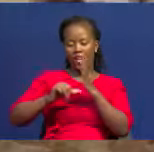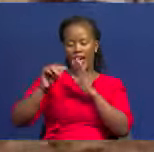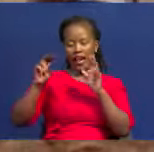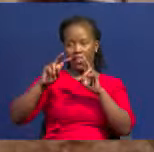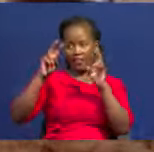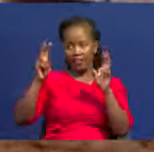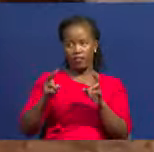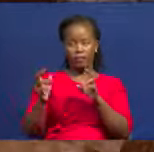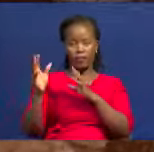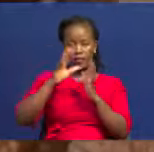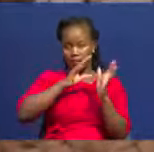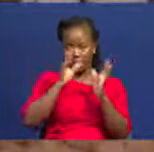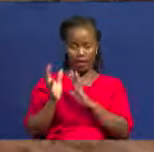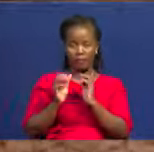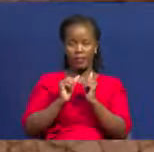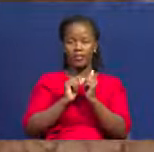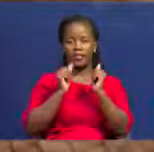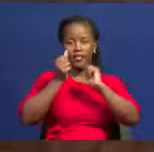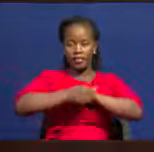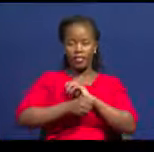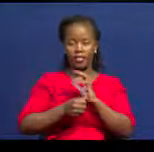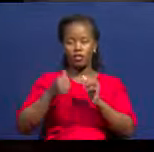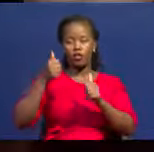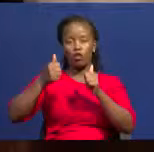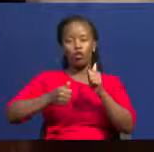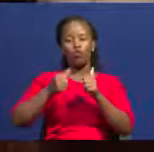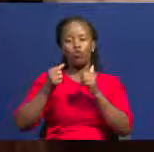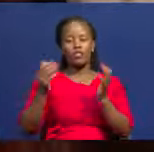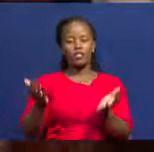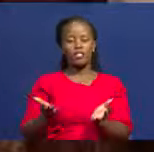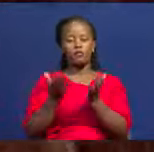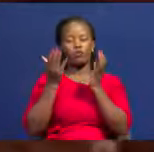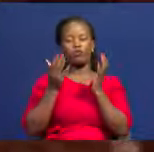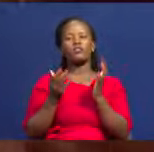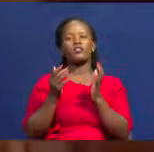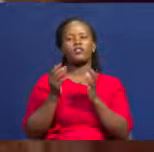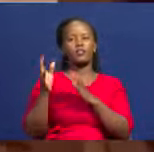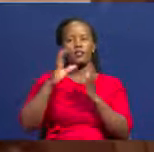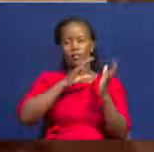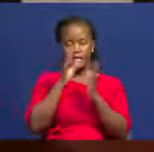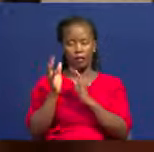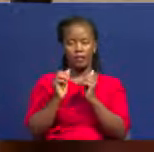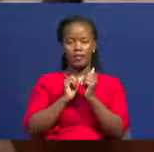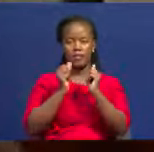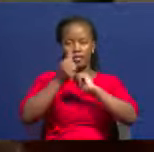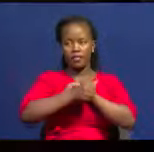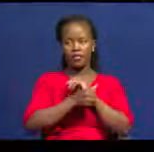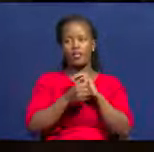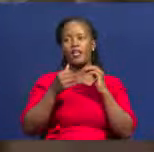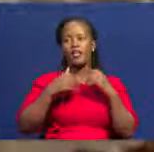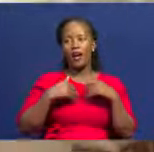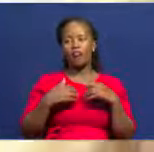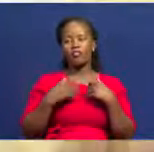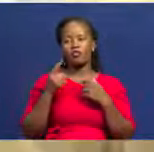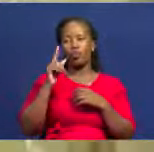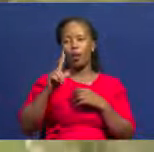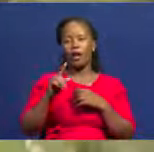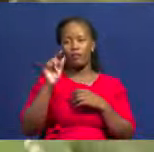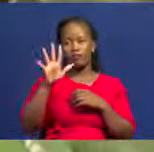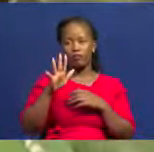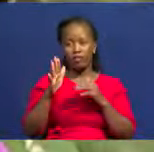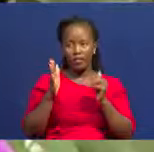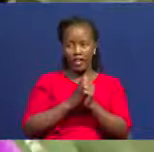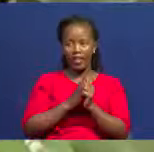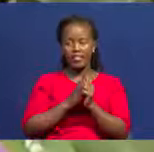Planet Films That Shape Our Climate Agenda saw a submission of 159 short mobile films